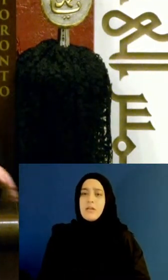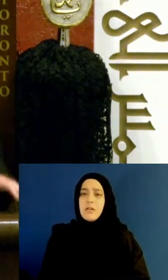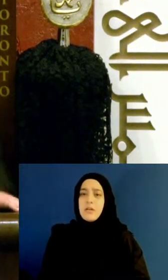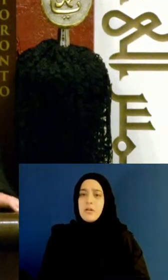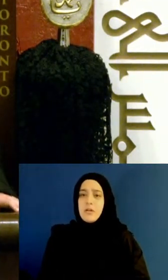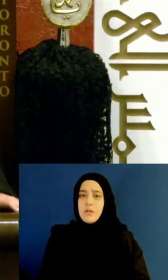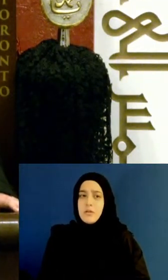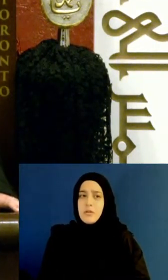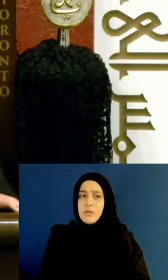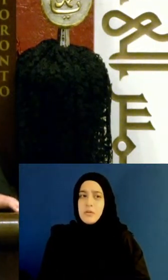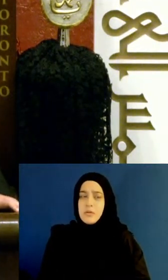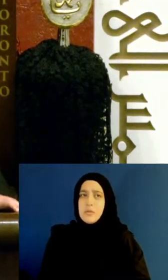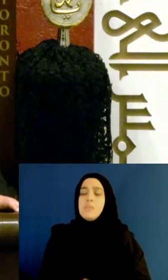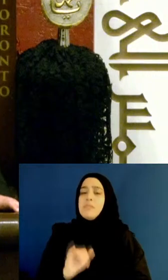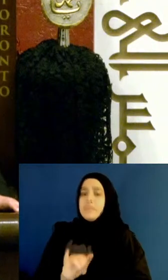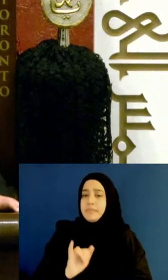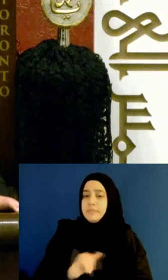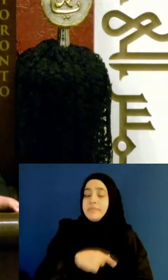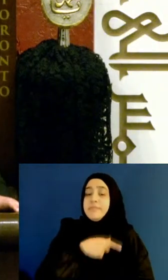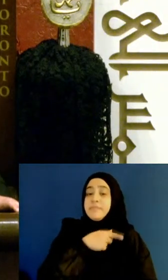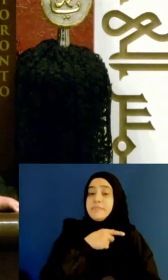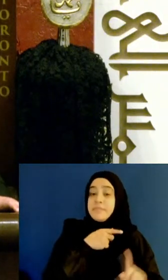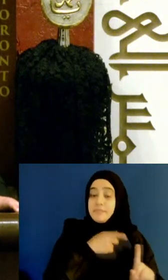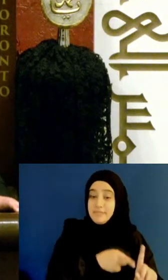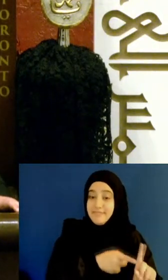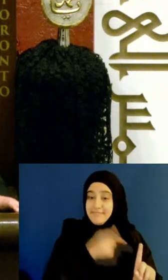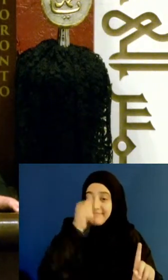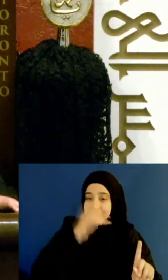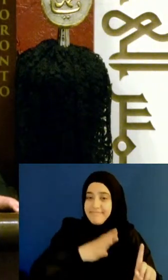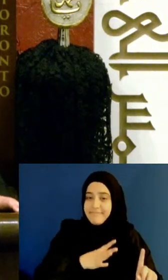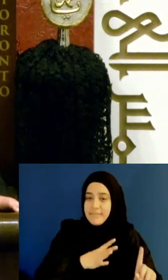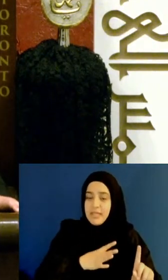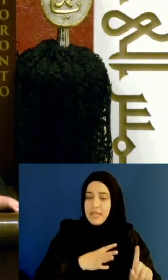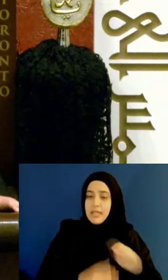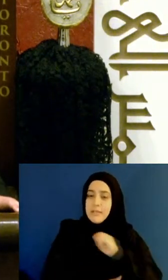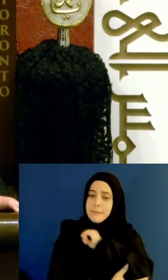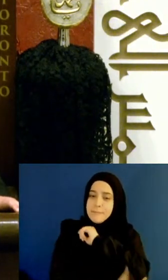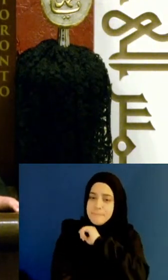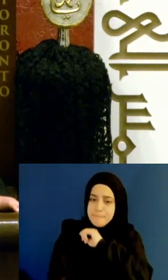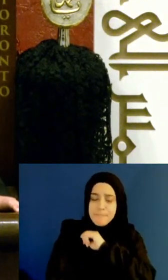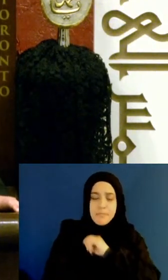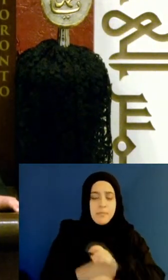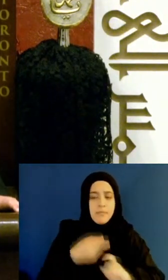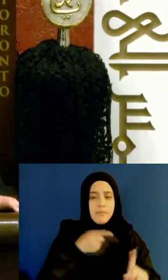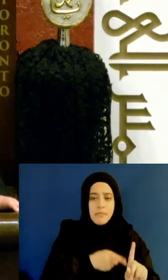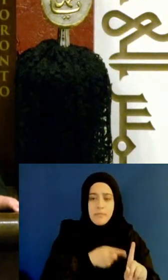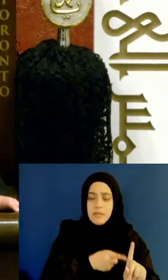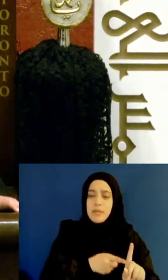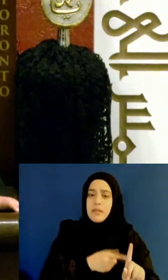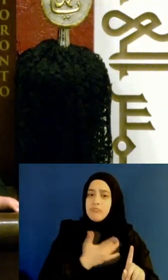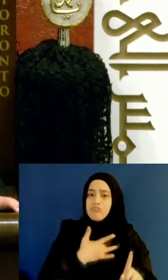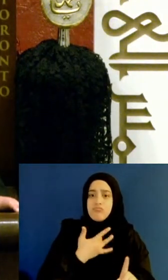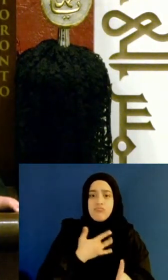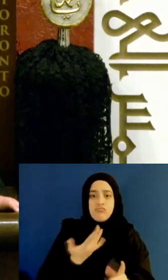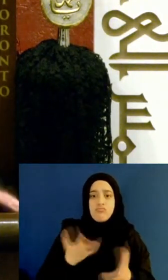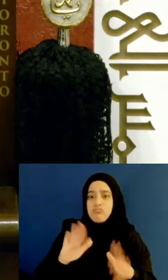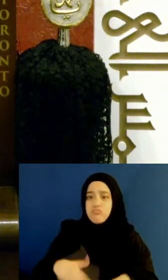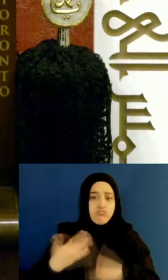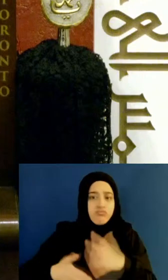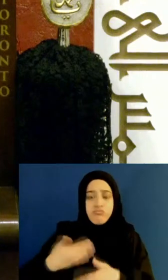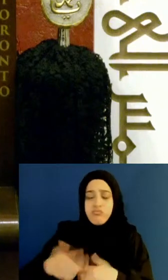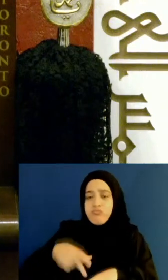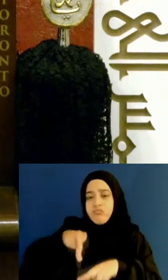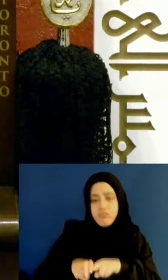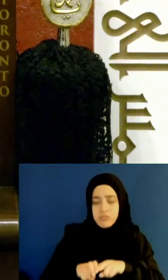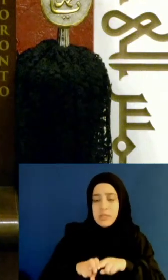La. Confidence doesn't come from wealth. Confidence doesn't come from materialistic